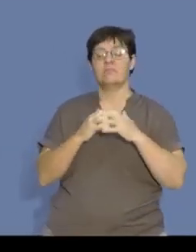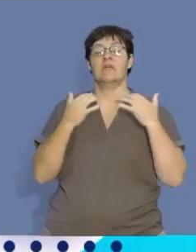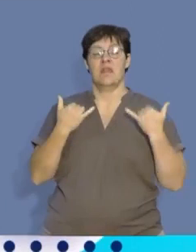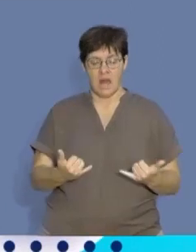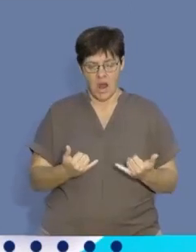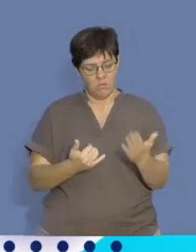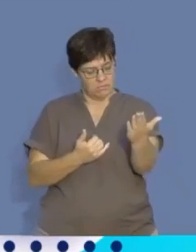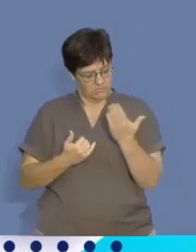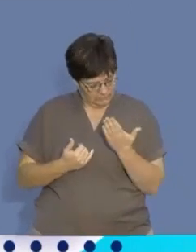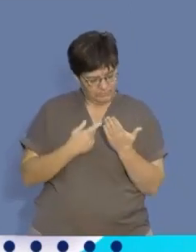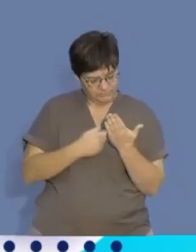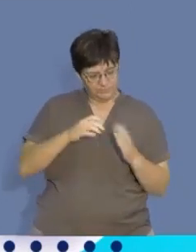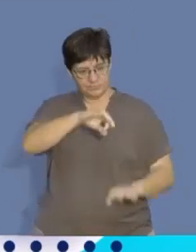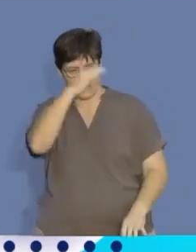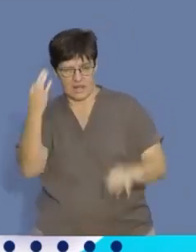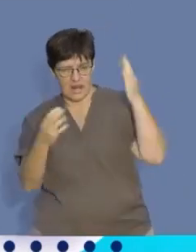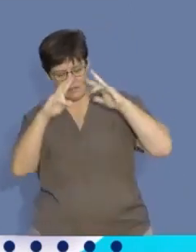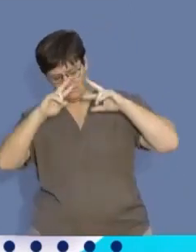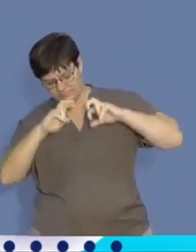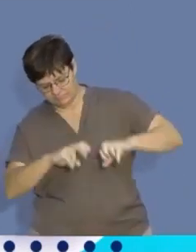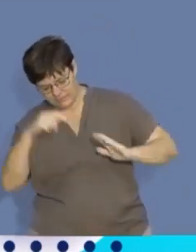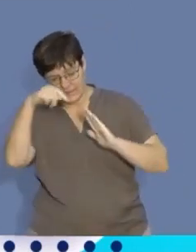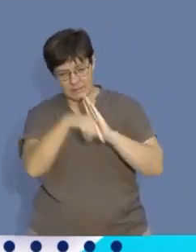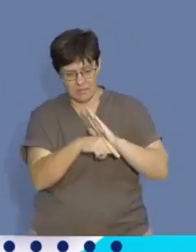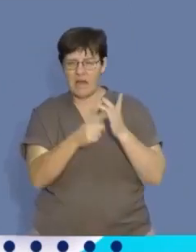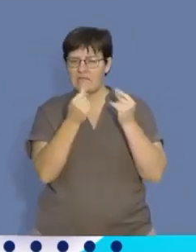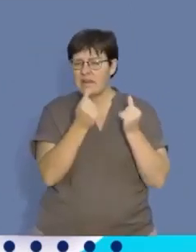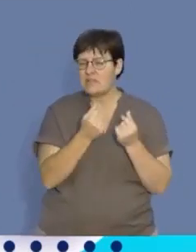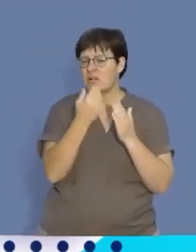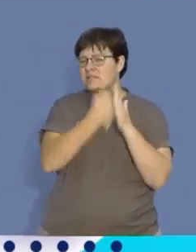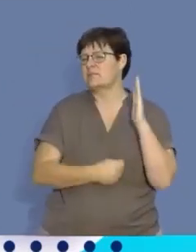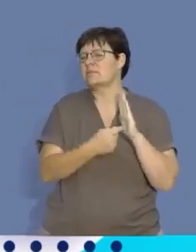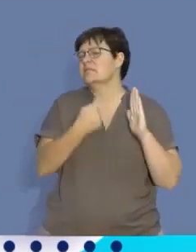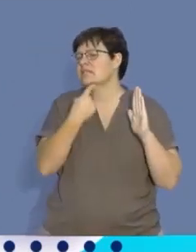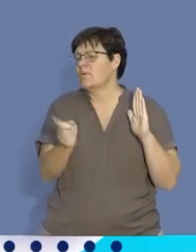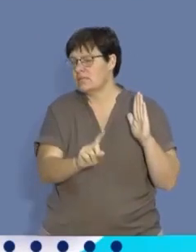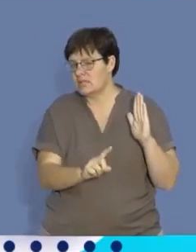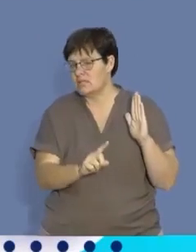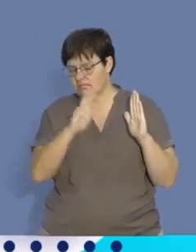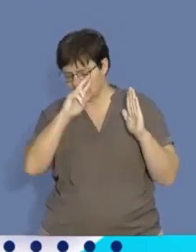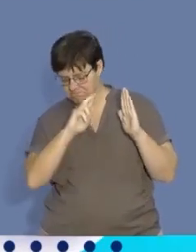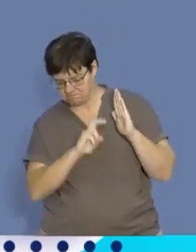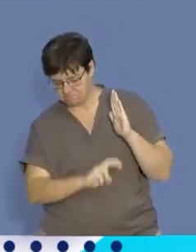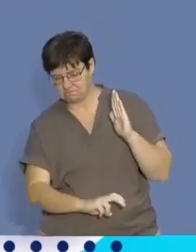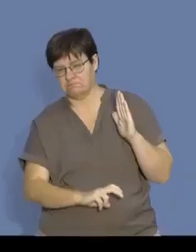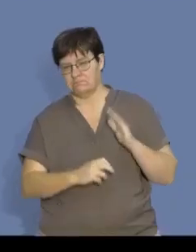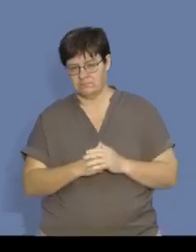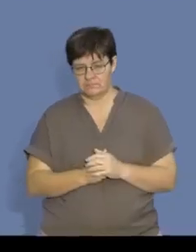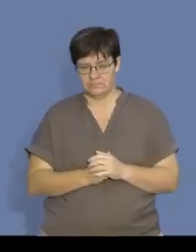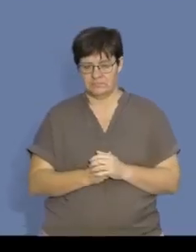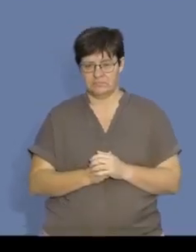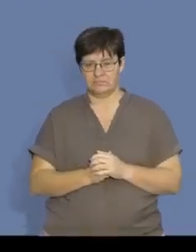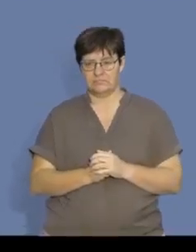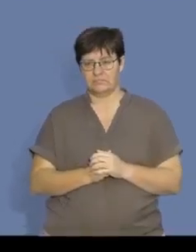to analyze, look a bit at the financial statements, look a bit closer at our